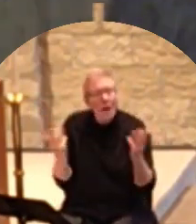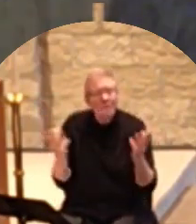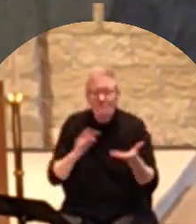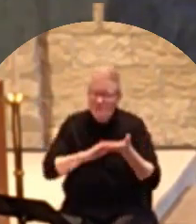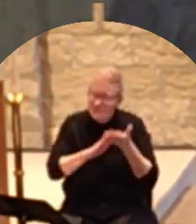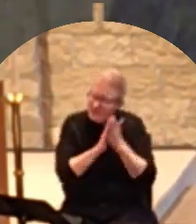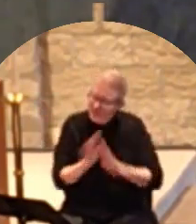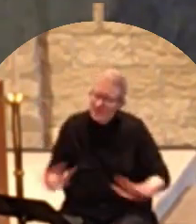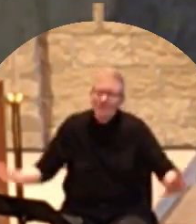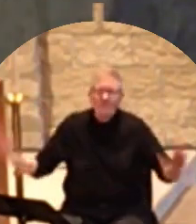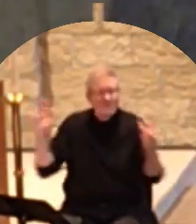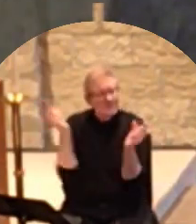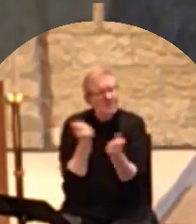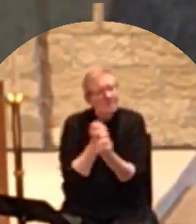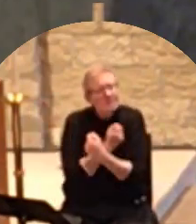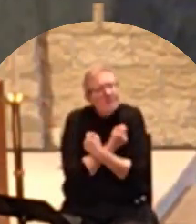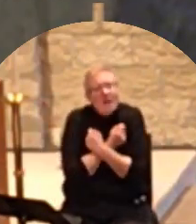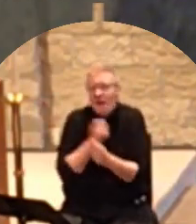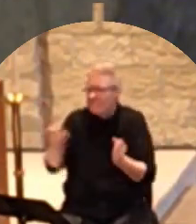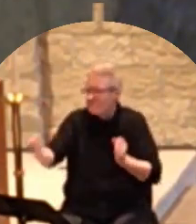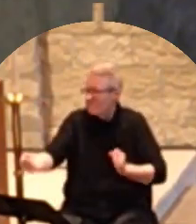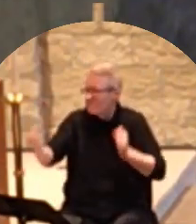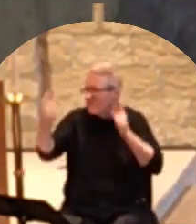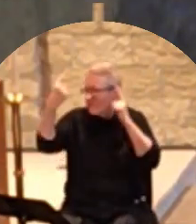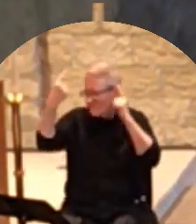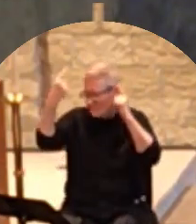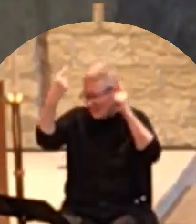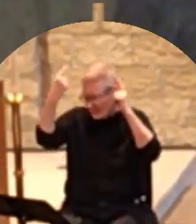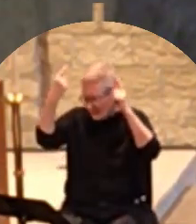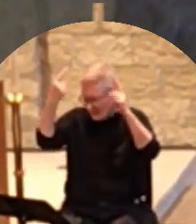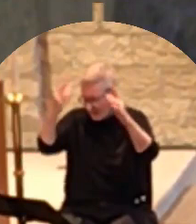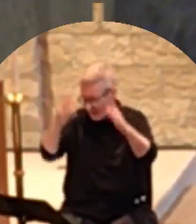and understanding.